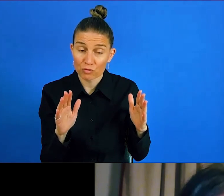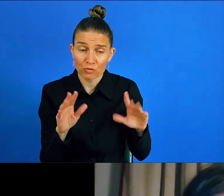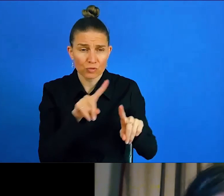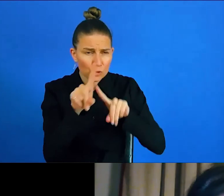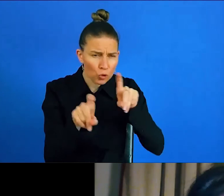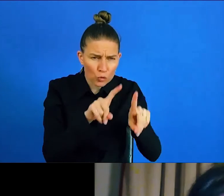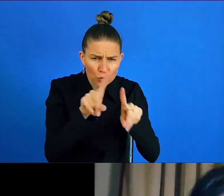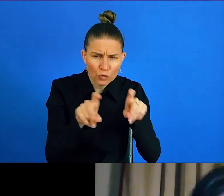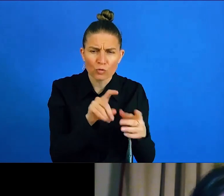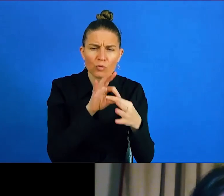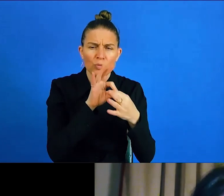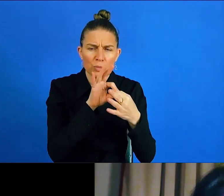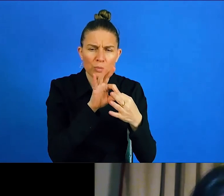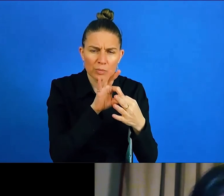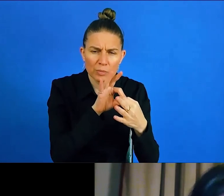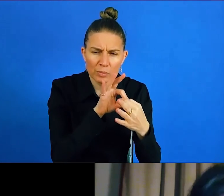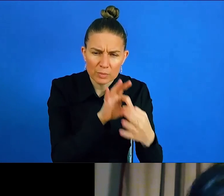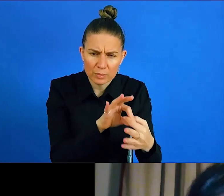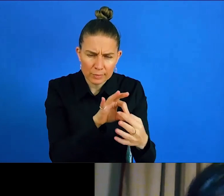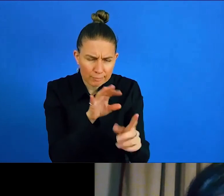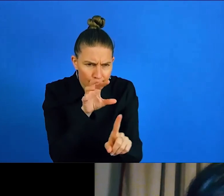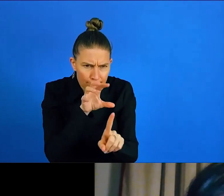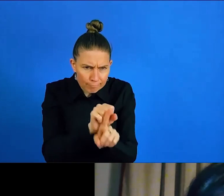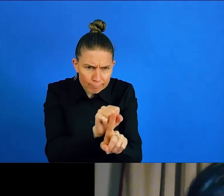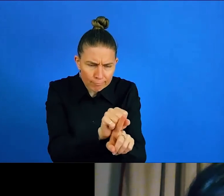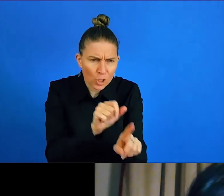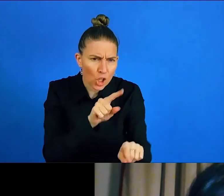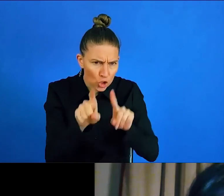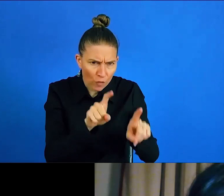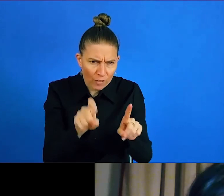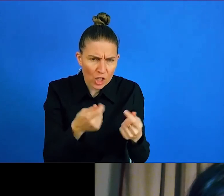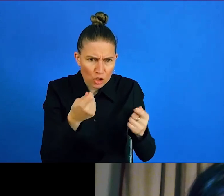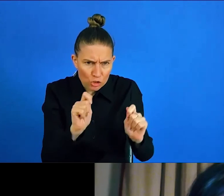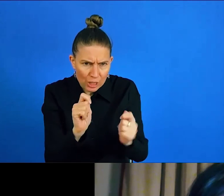of exclusion in there. And so I think going forward, this is one of the things that